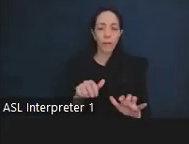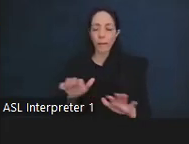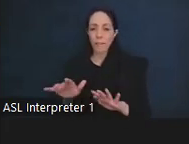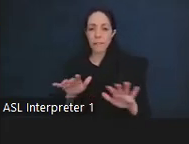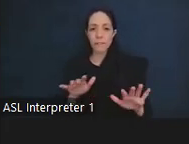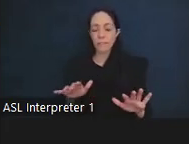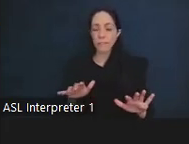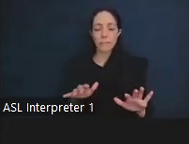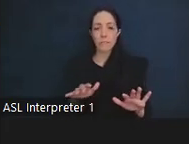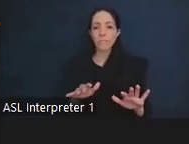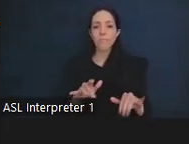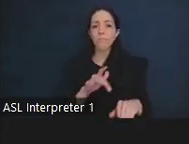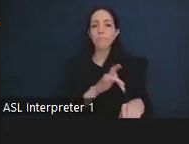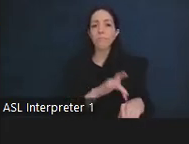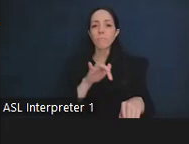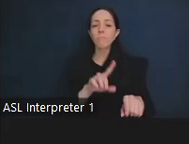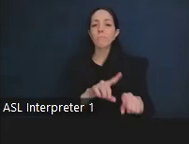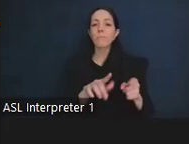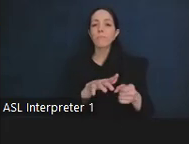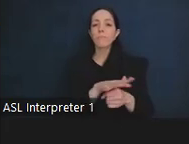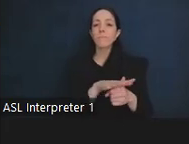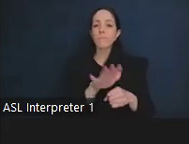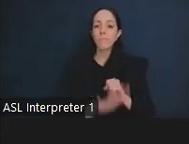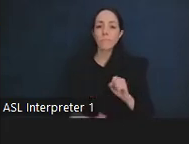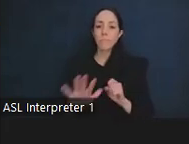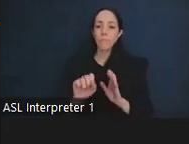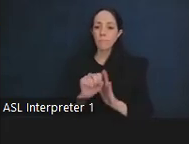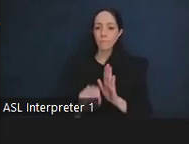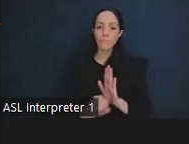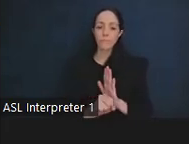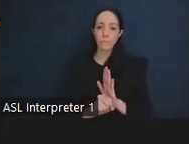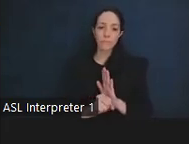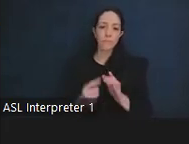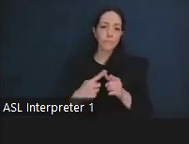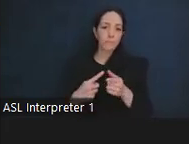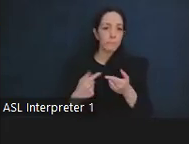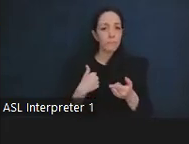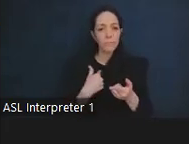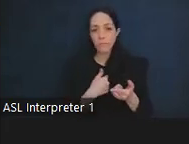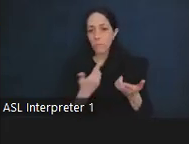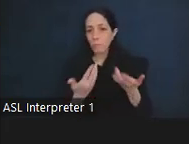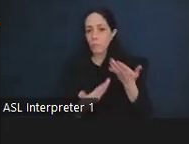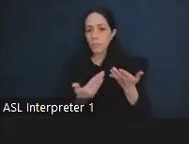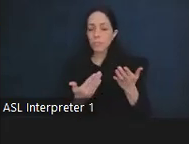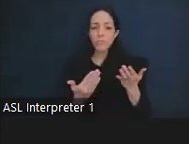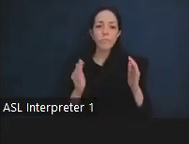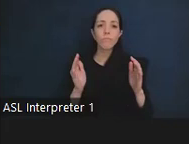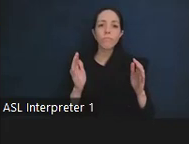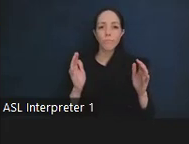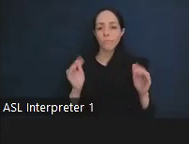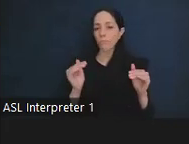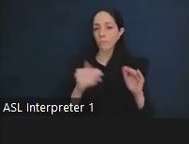the state so that we can potentially highlight things going on